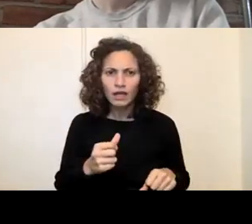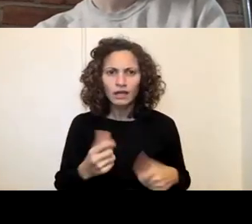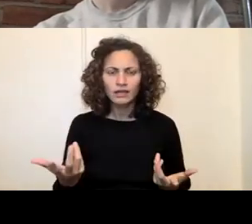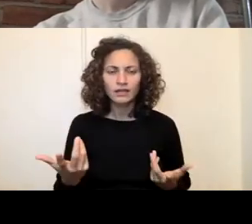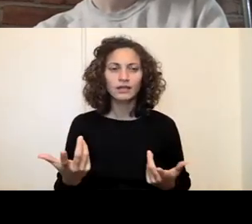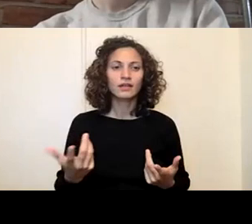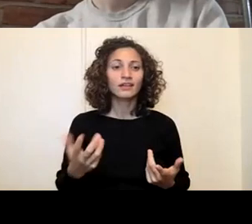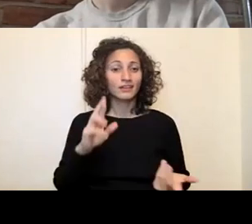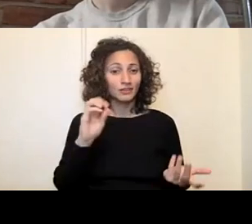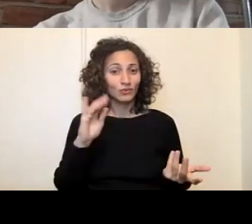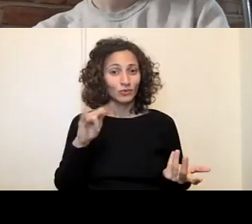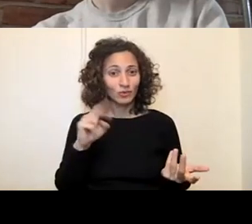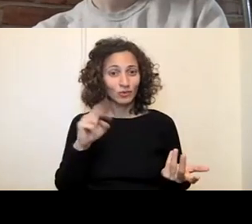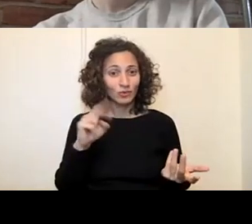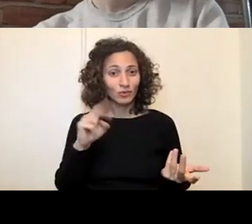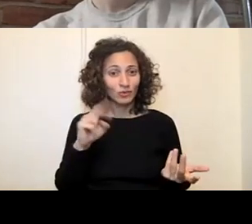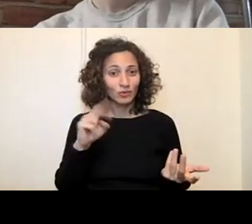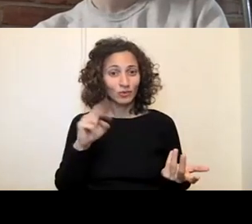Robin, do you want to answer?